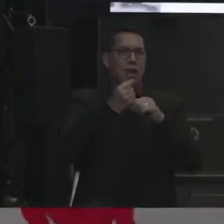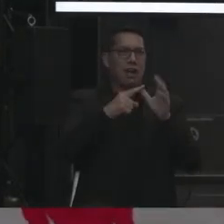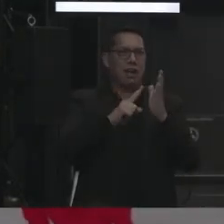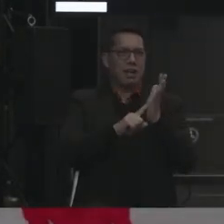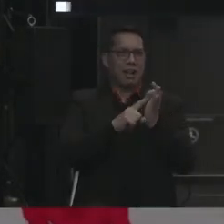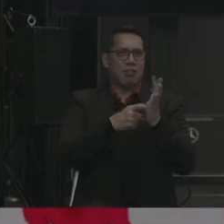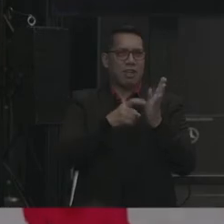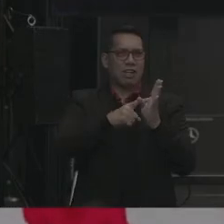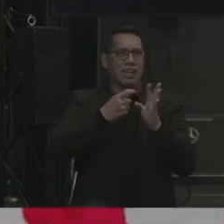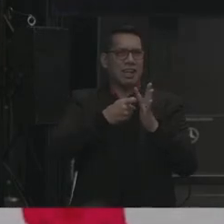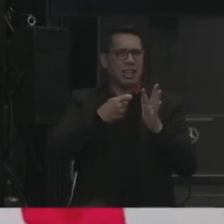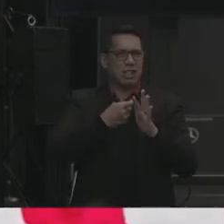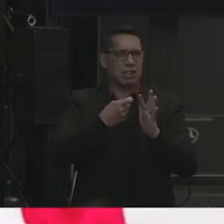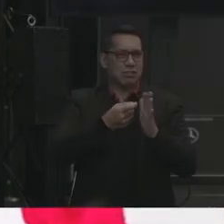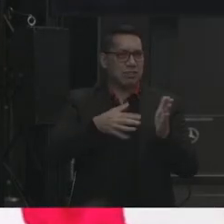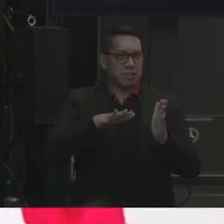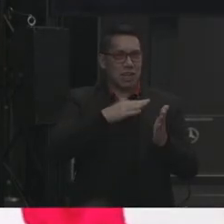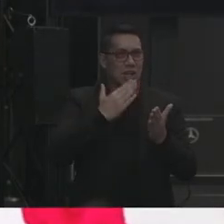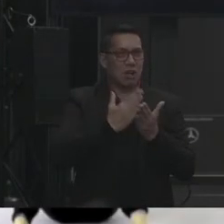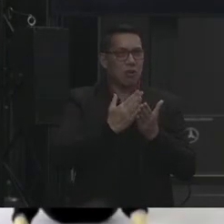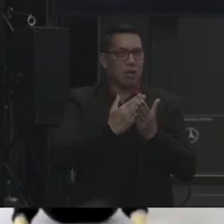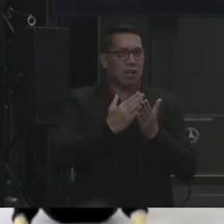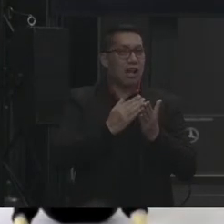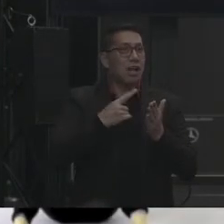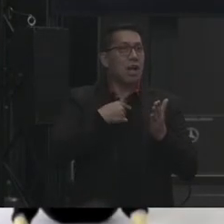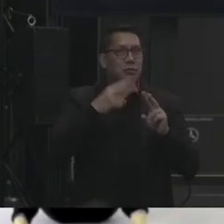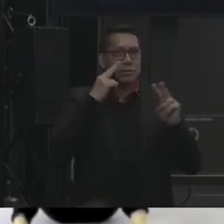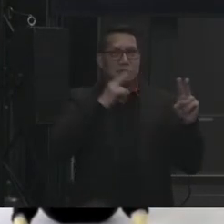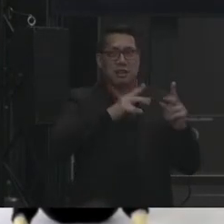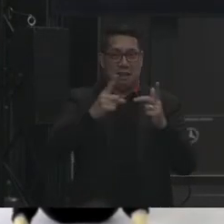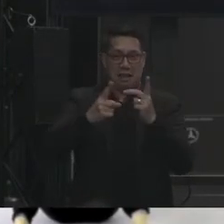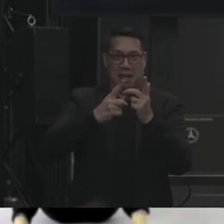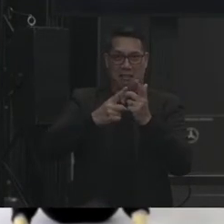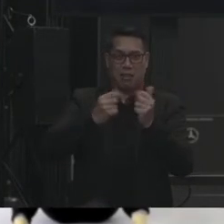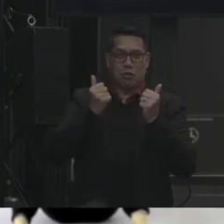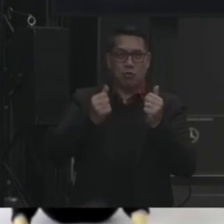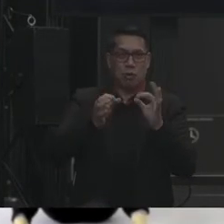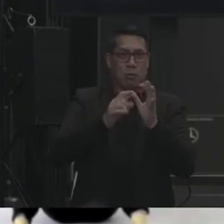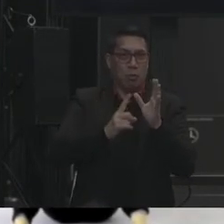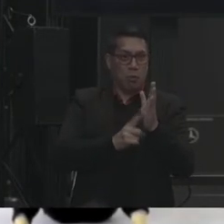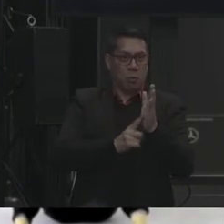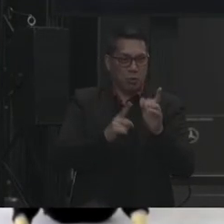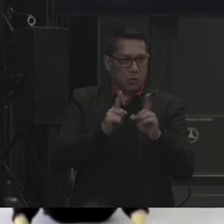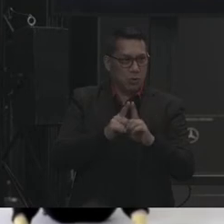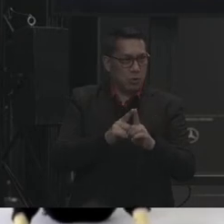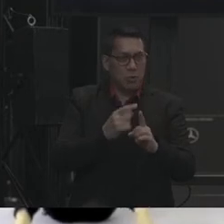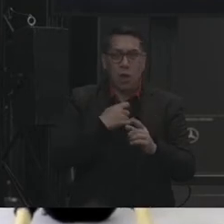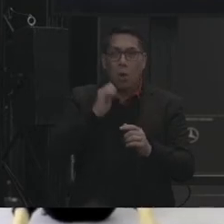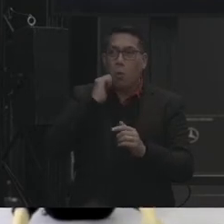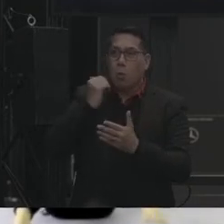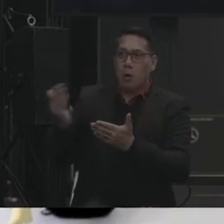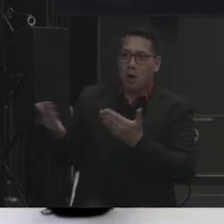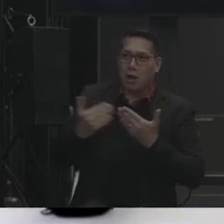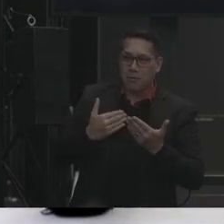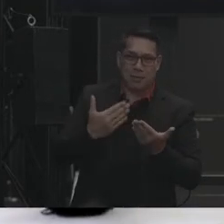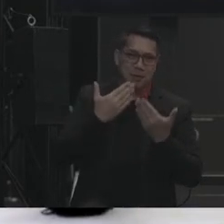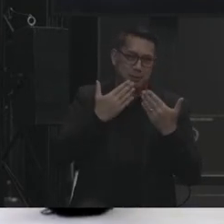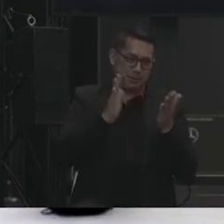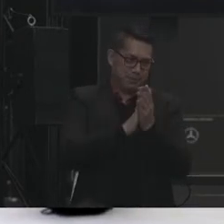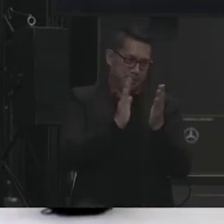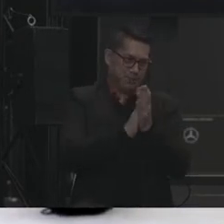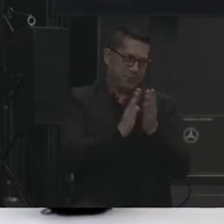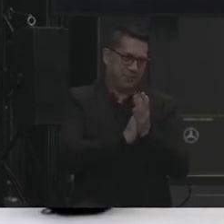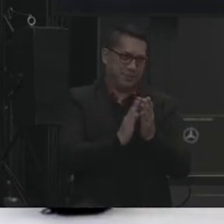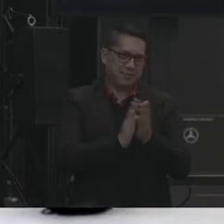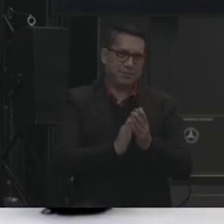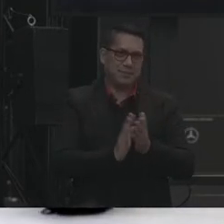Hall with the Emoji series, so come back to see that. I'd like to give her a warm welcome. Thanks, everyone.